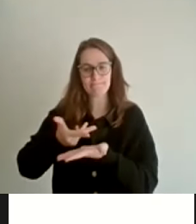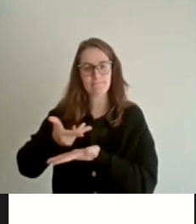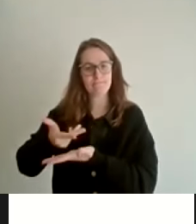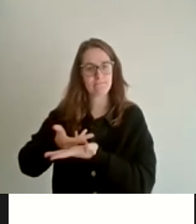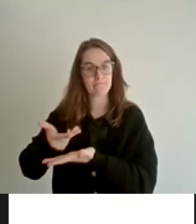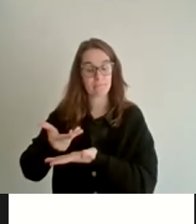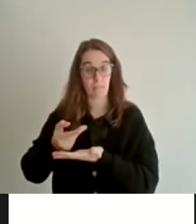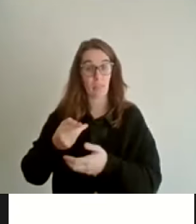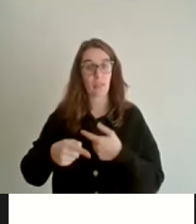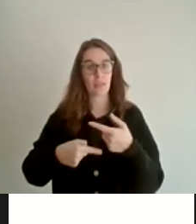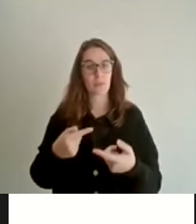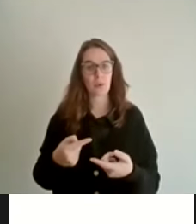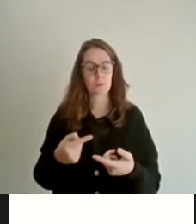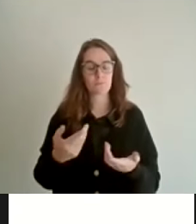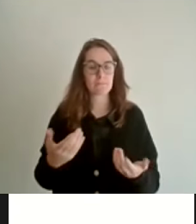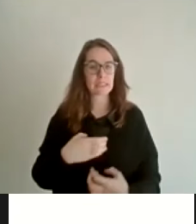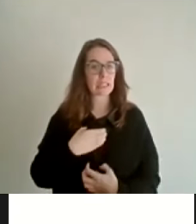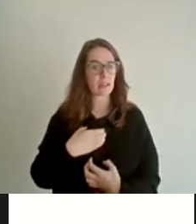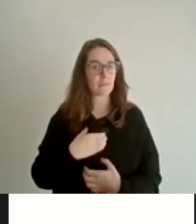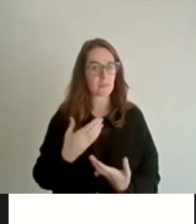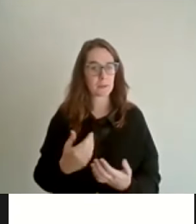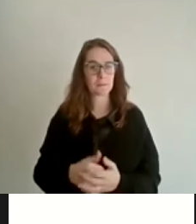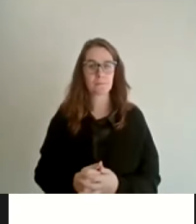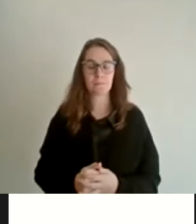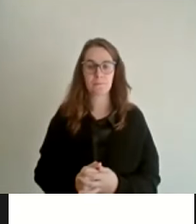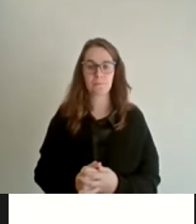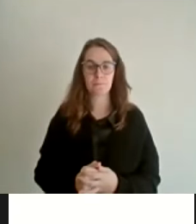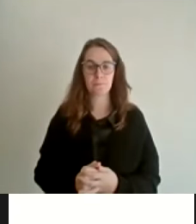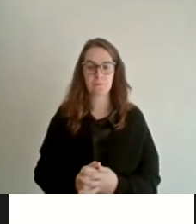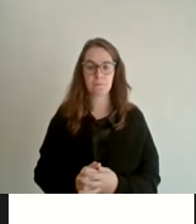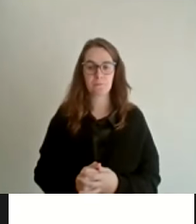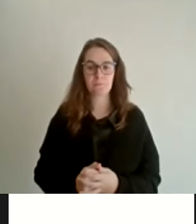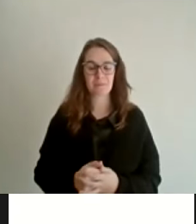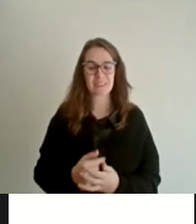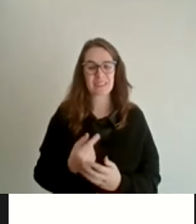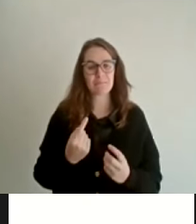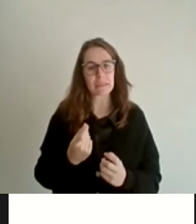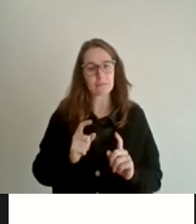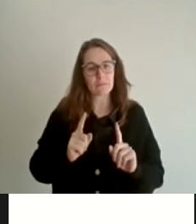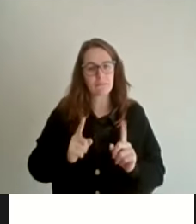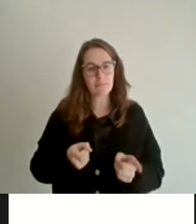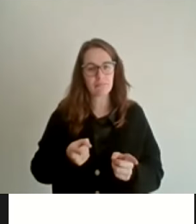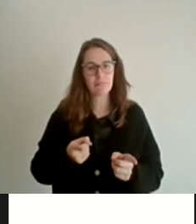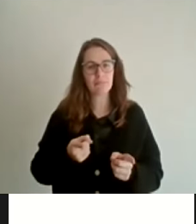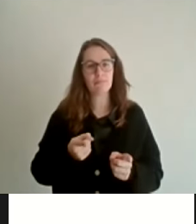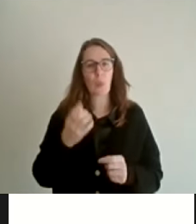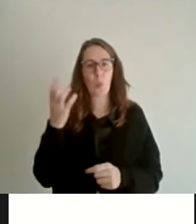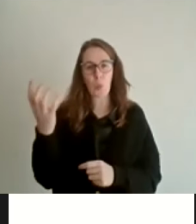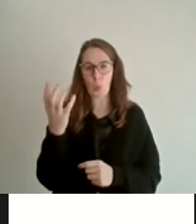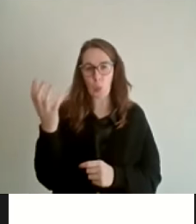So this means that we really need to start to cooperate with the